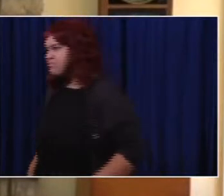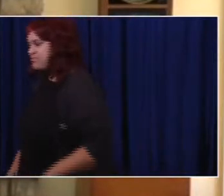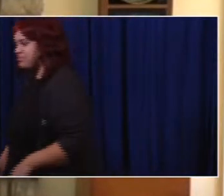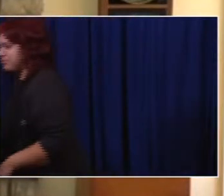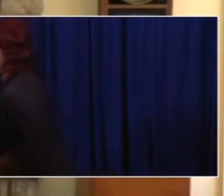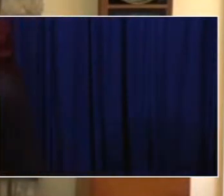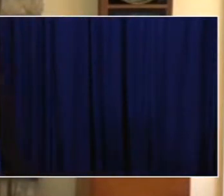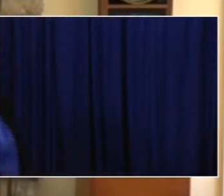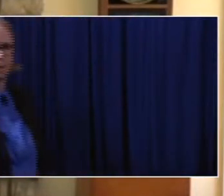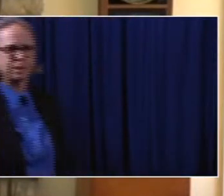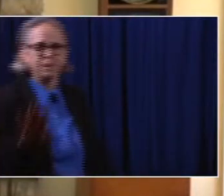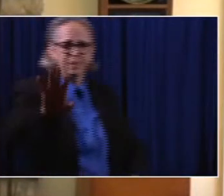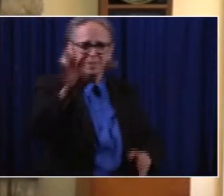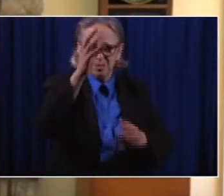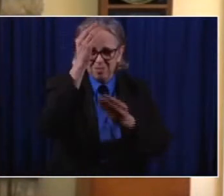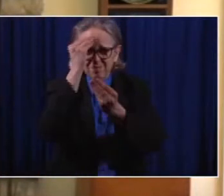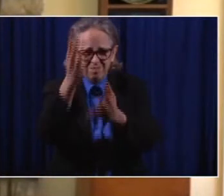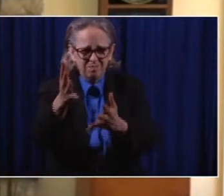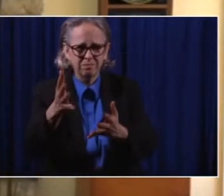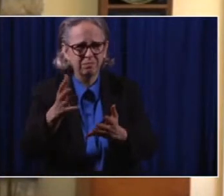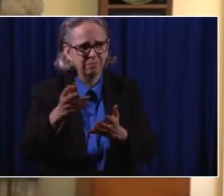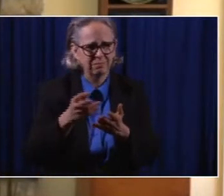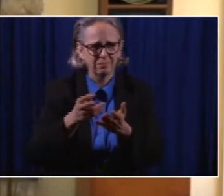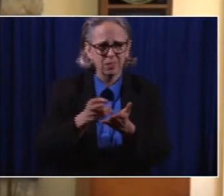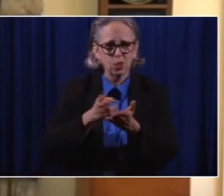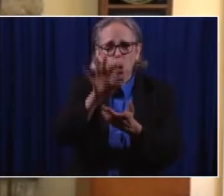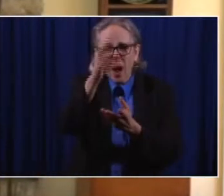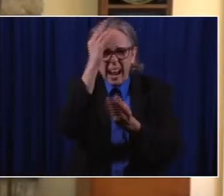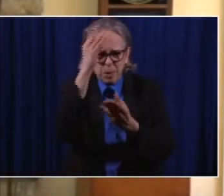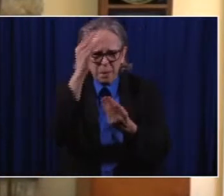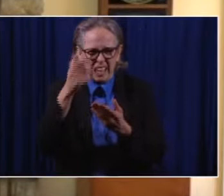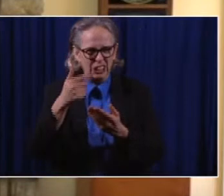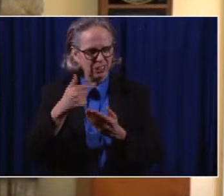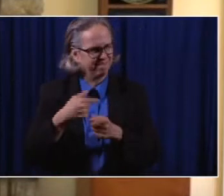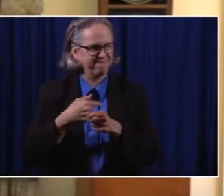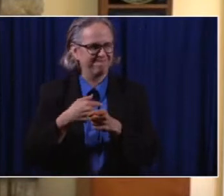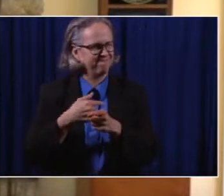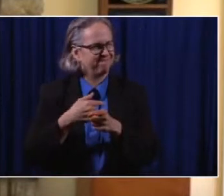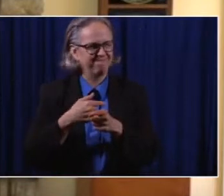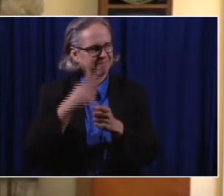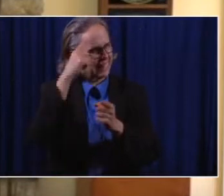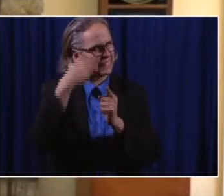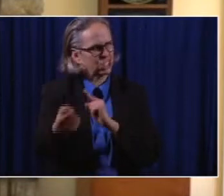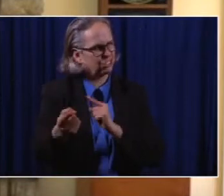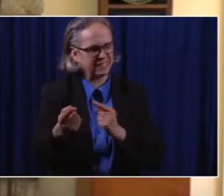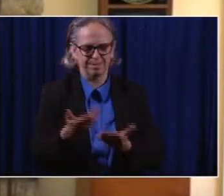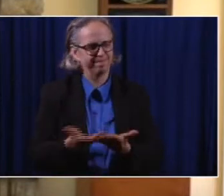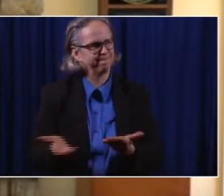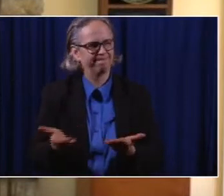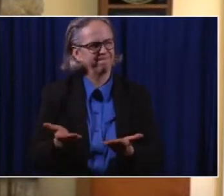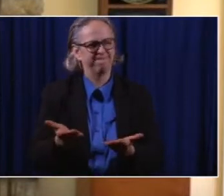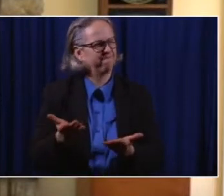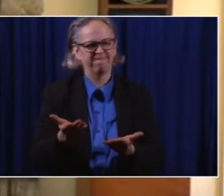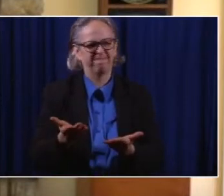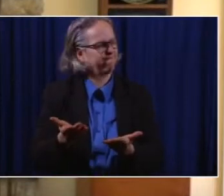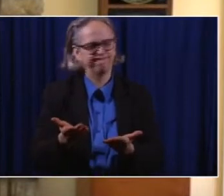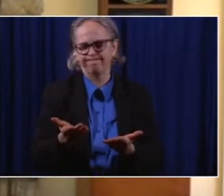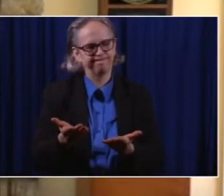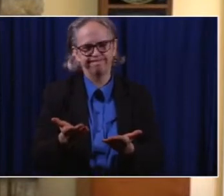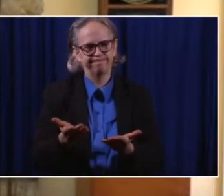being used in some places, and at one level in some places, and a different level in other places. There's